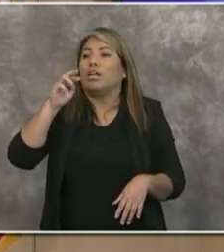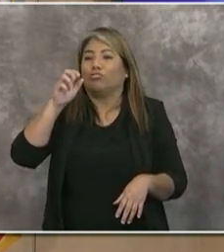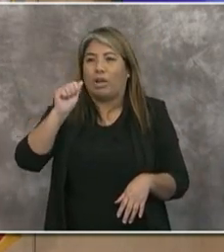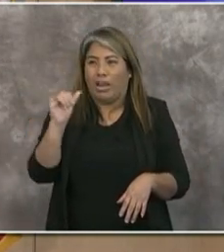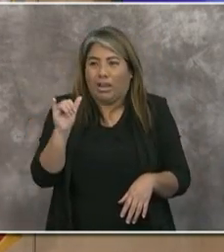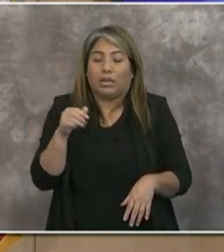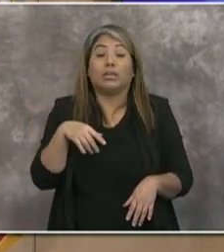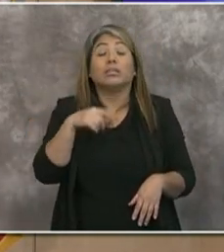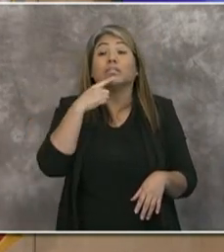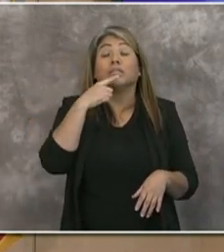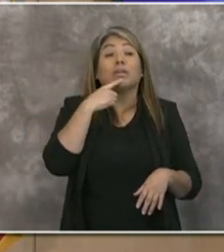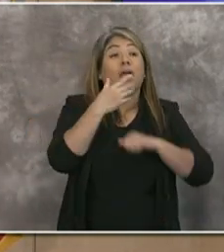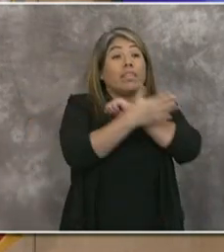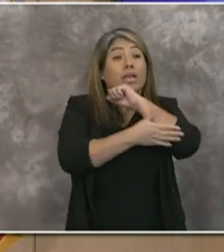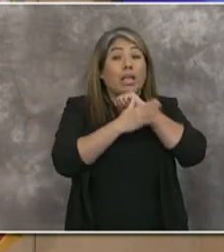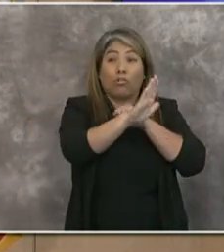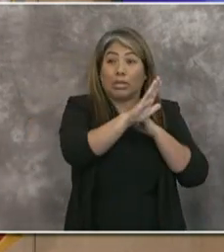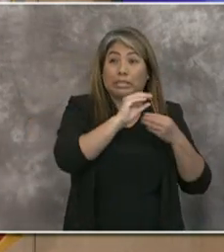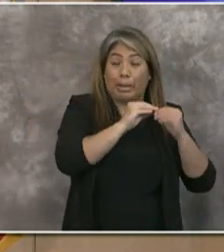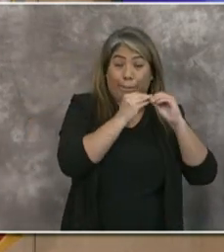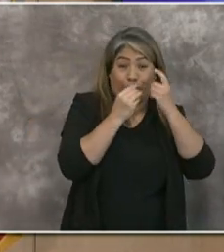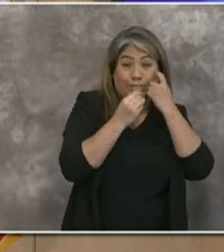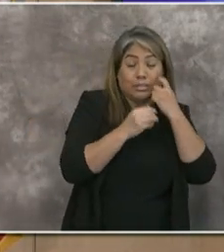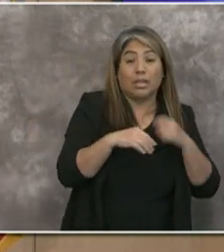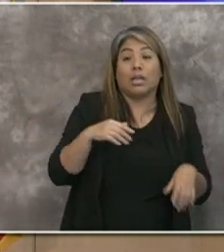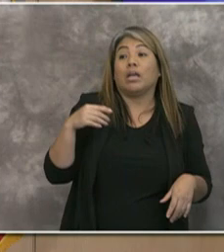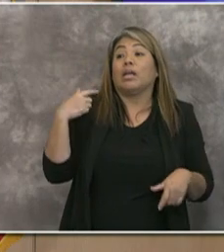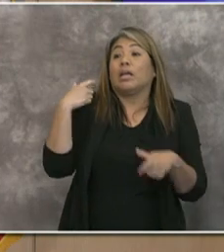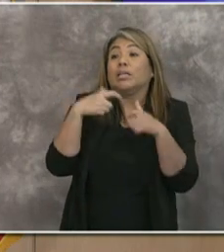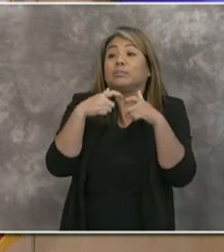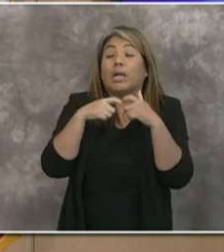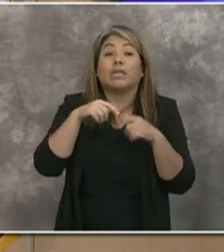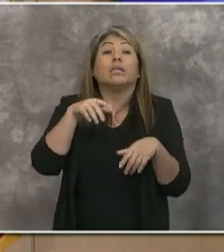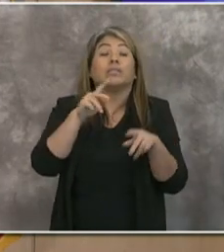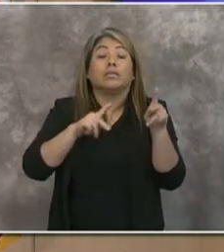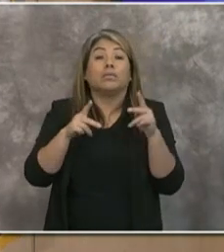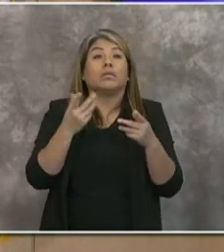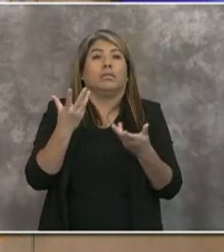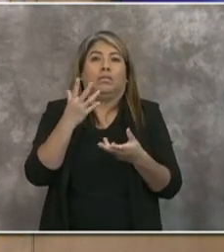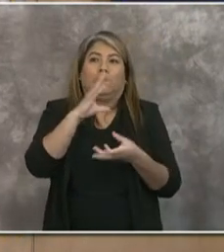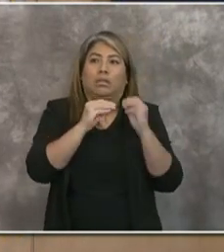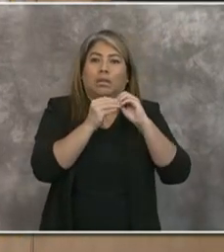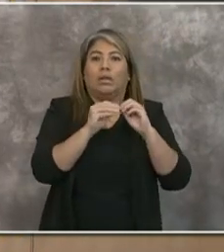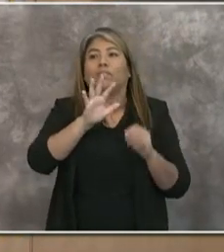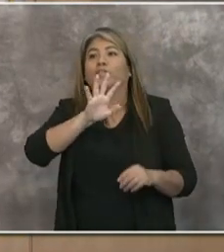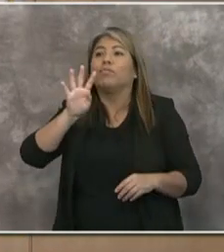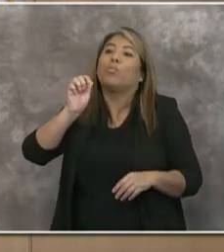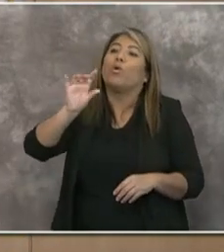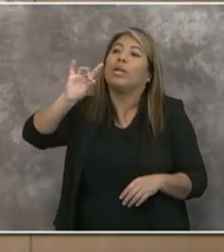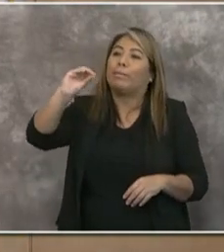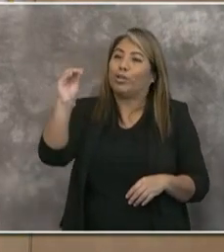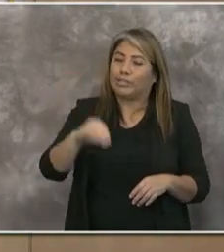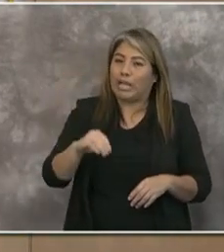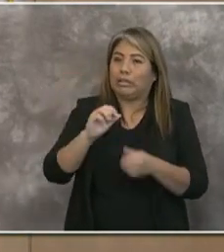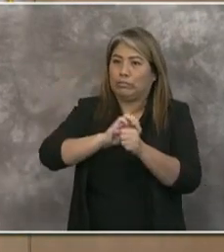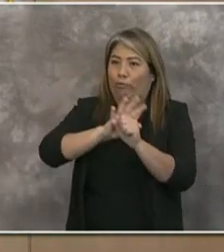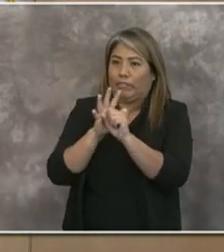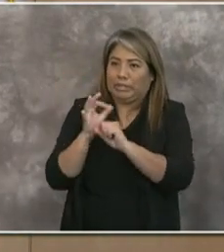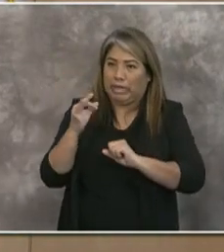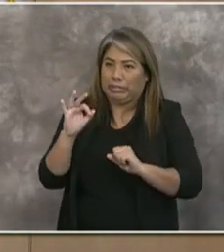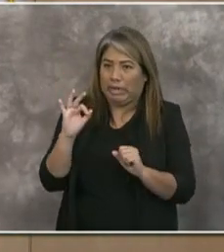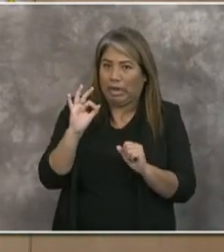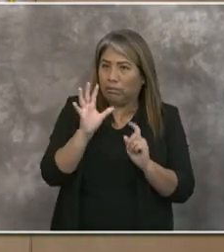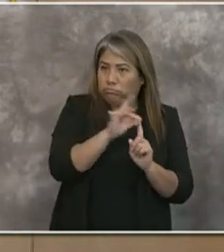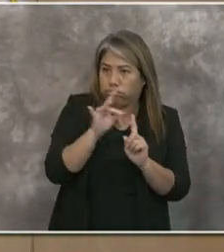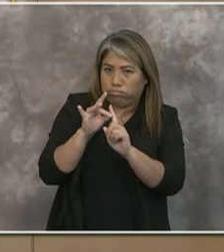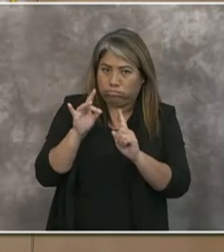the county's most recent numbers, Hispanic or Latino individuals make up 54.8% of the COVID-19 cases in